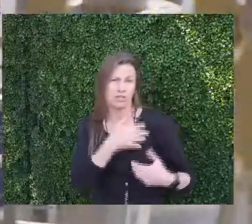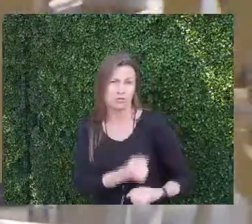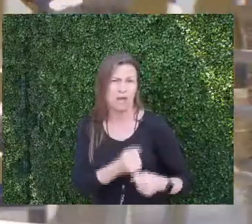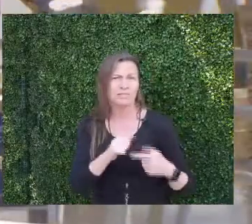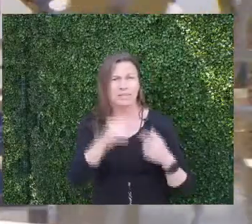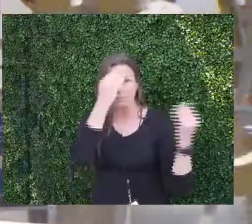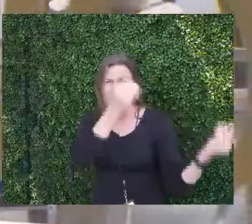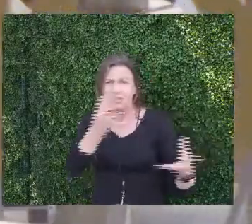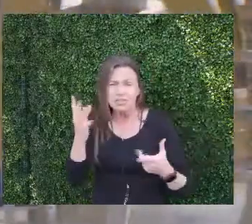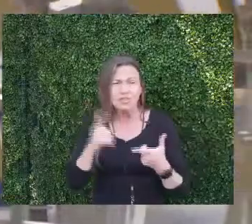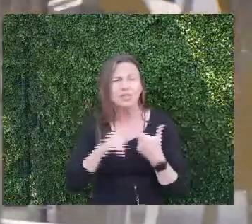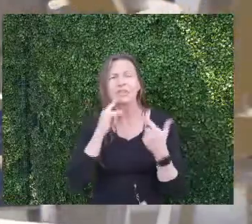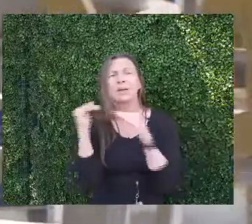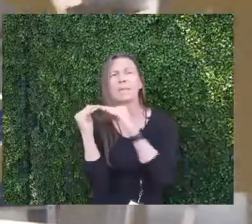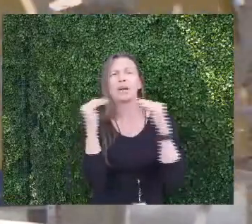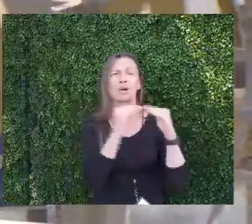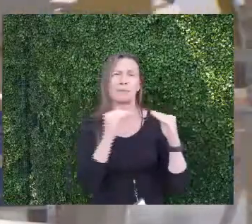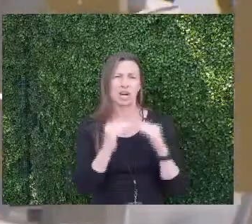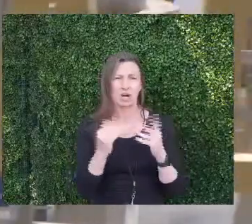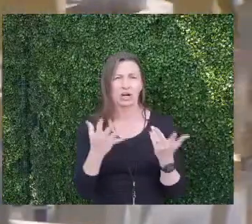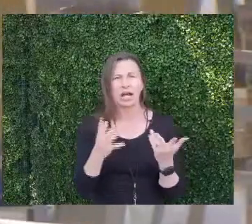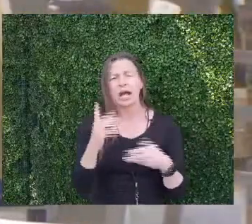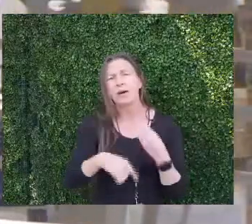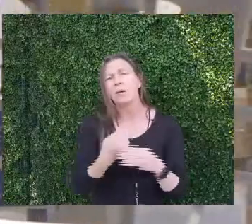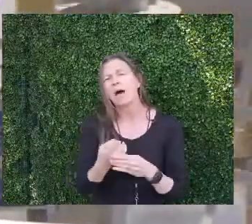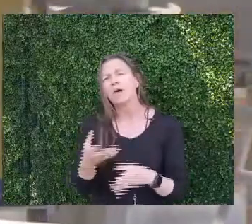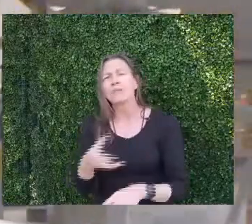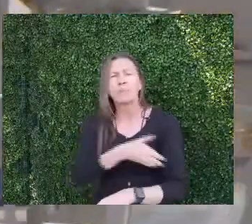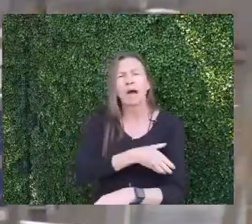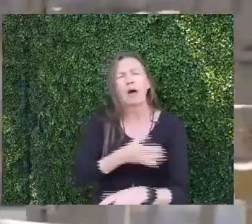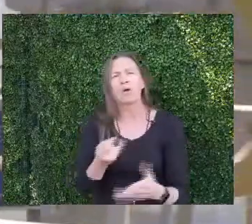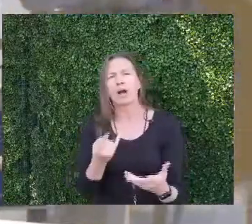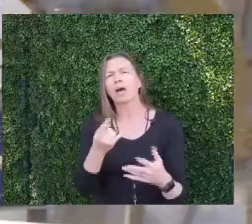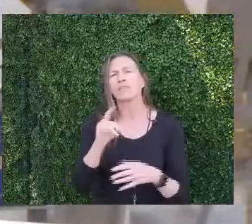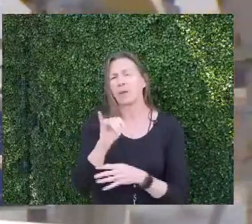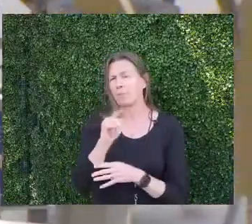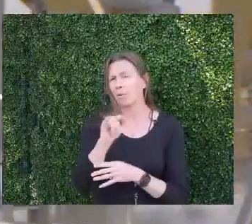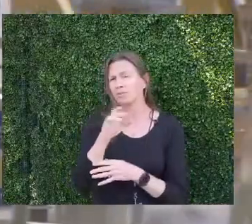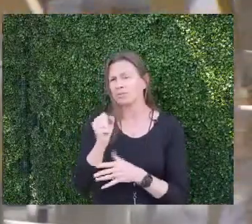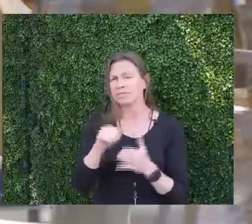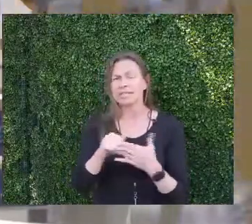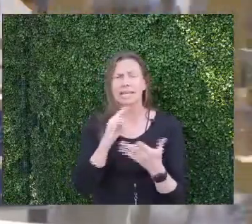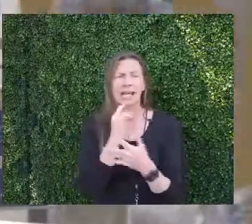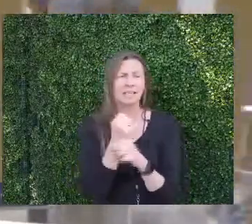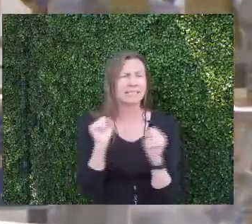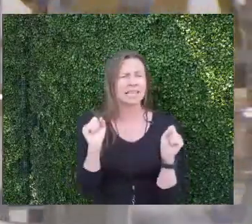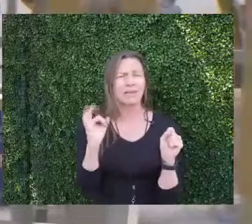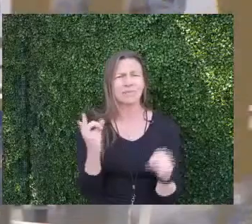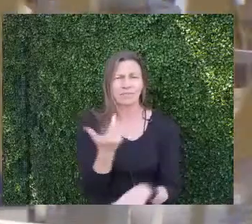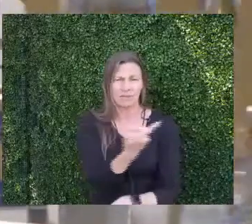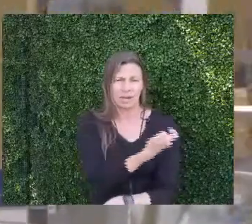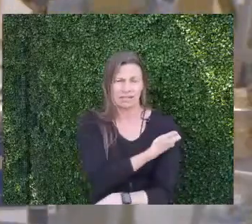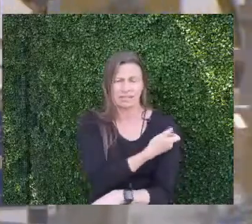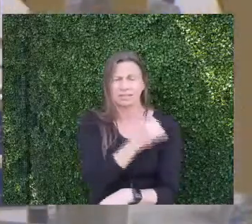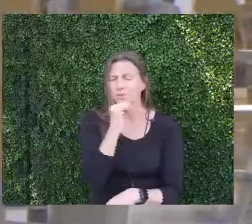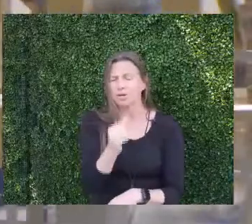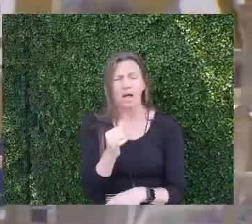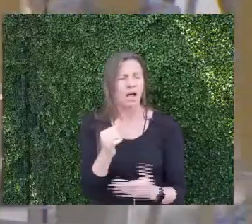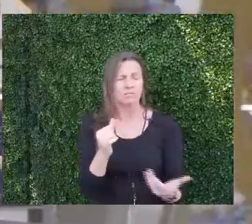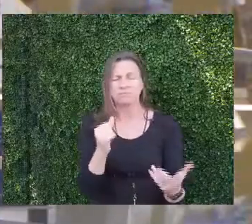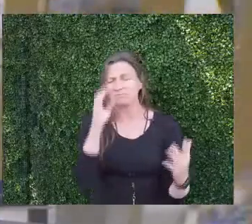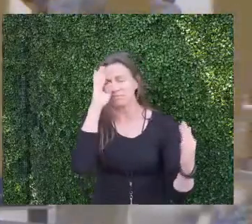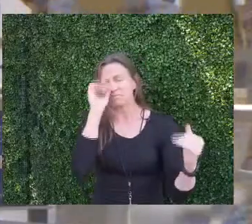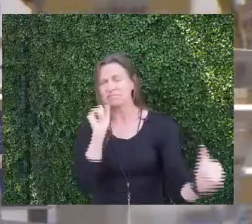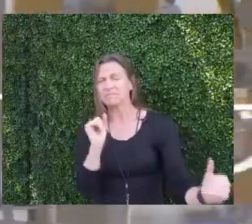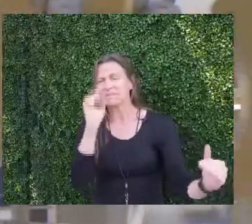peer-to-peer, about the power, potency, and effectiveness and safety of these vaccines. We're not anticipating any mandates